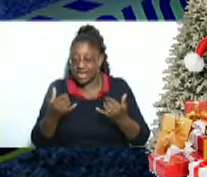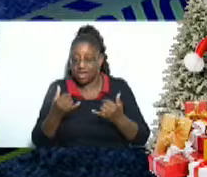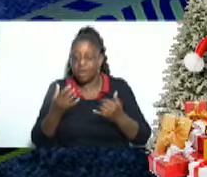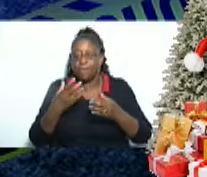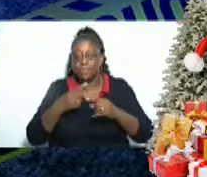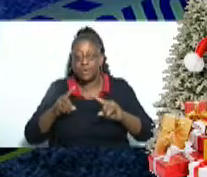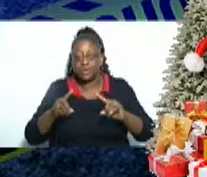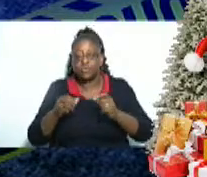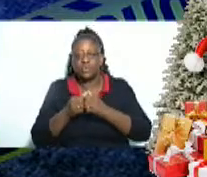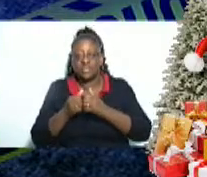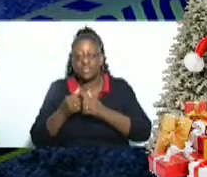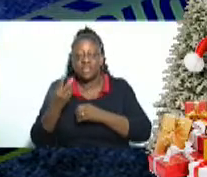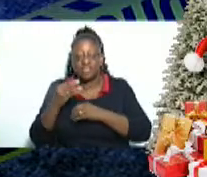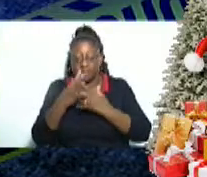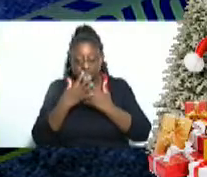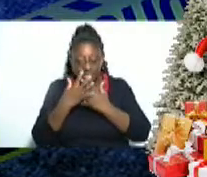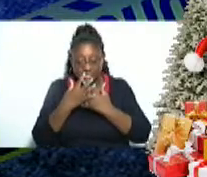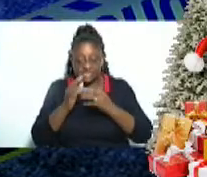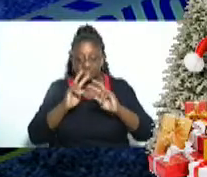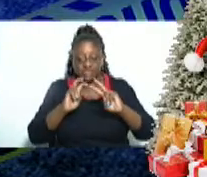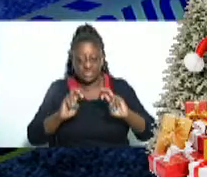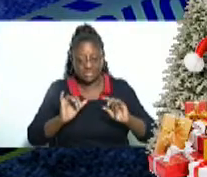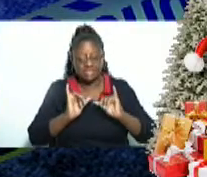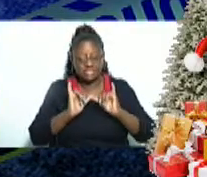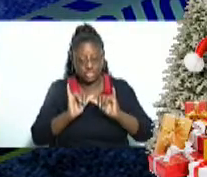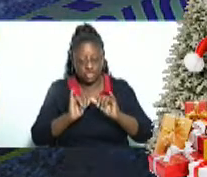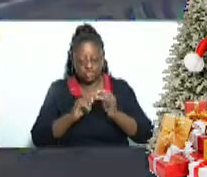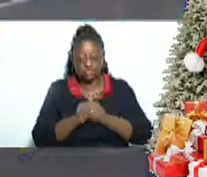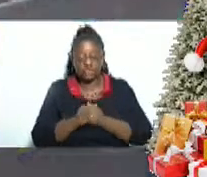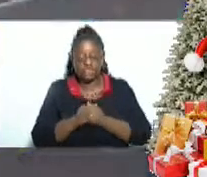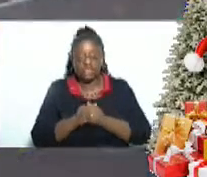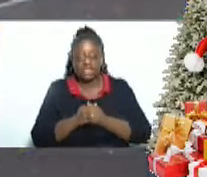of police. Investigations continue. Well, the Bahamas